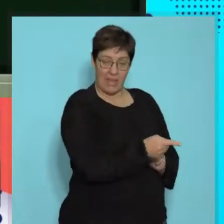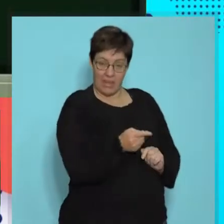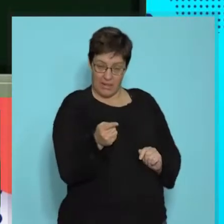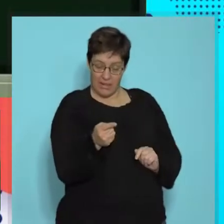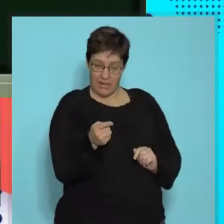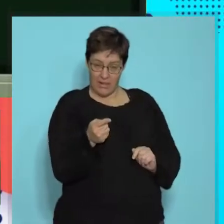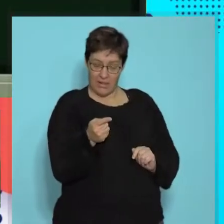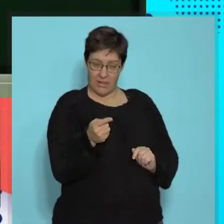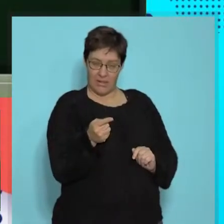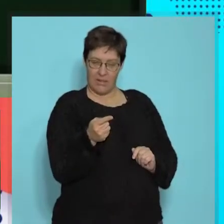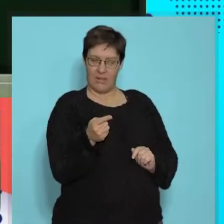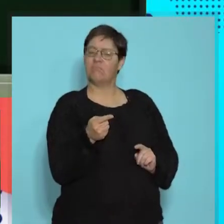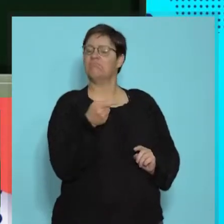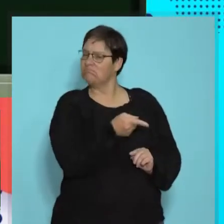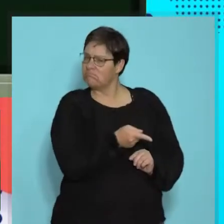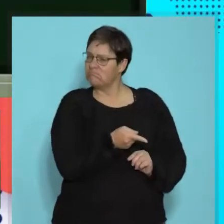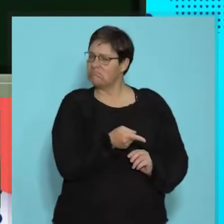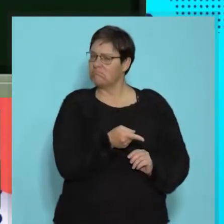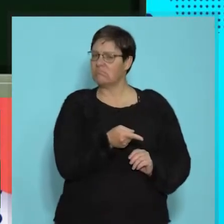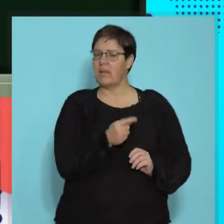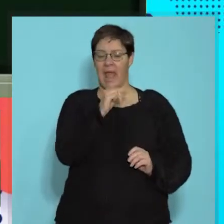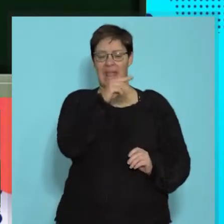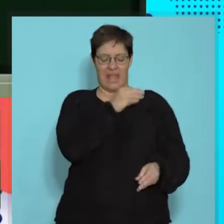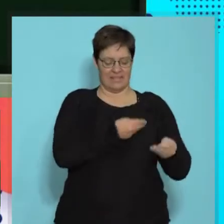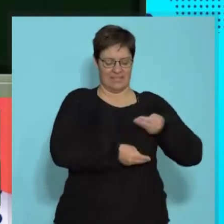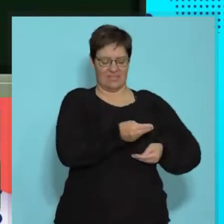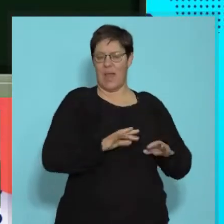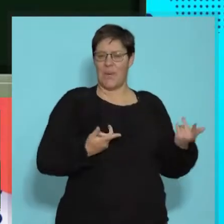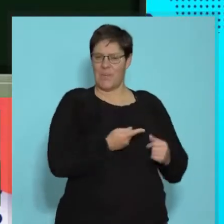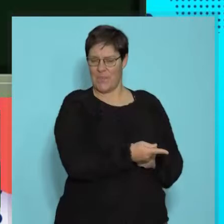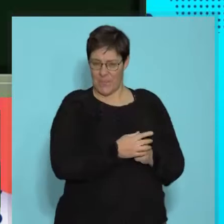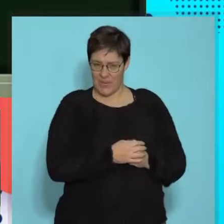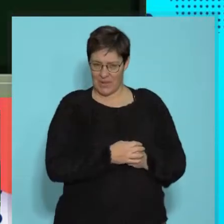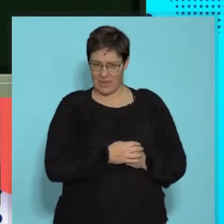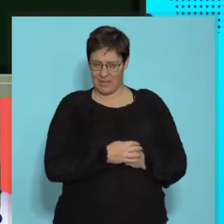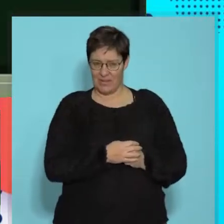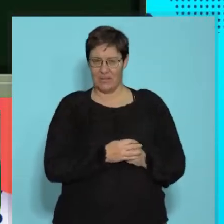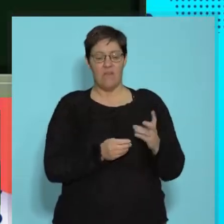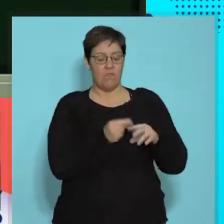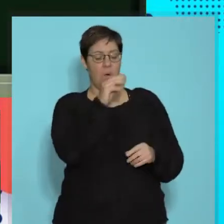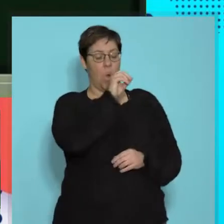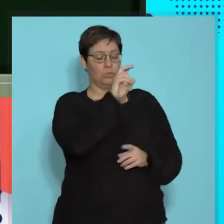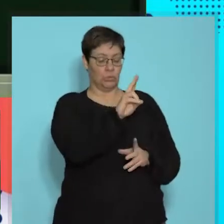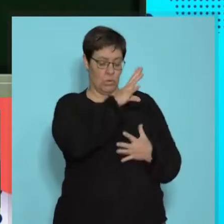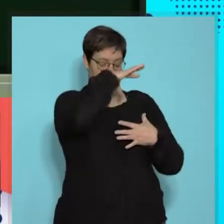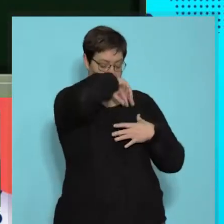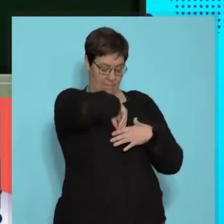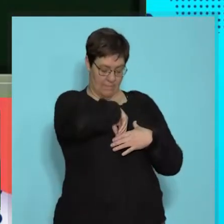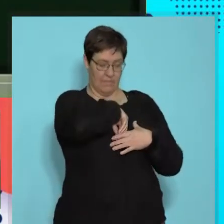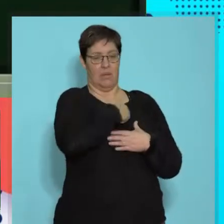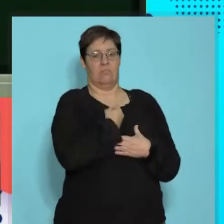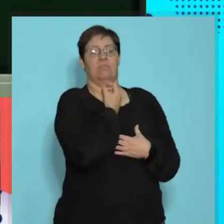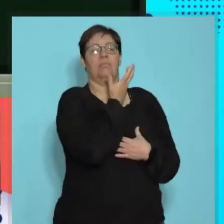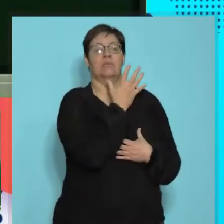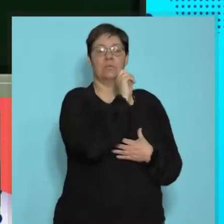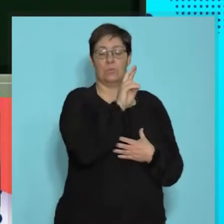organisms have, how they are able to gas exchange, how they're able to take this whole oxygen in and carbon dioxide